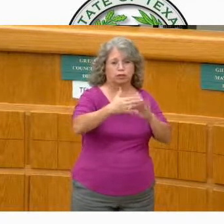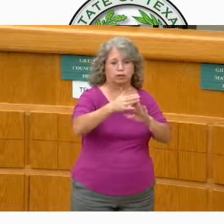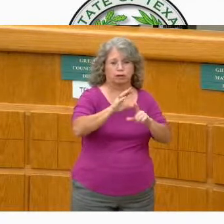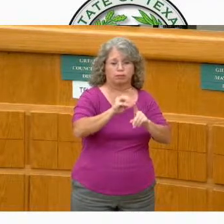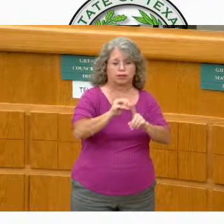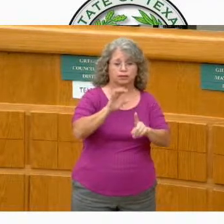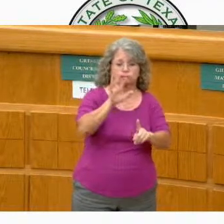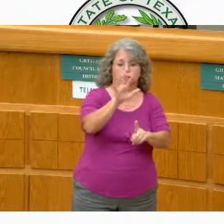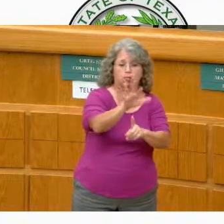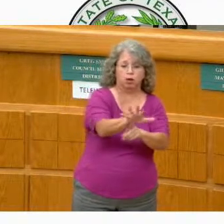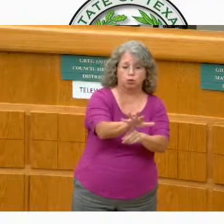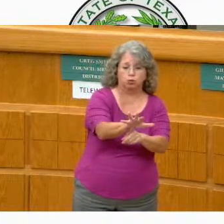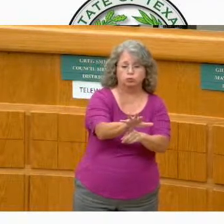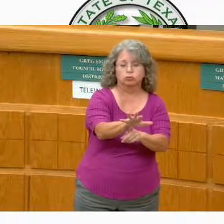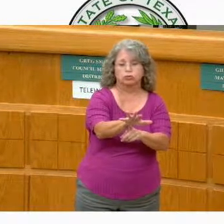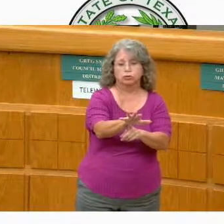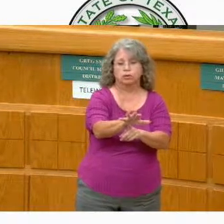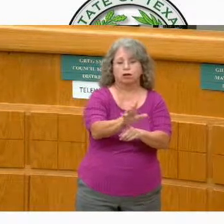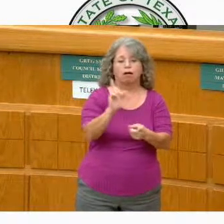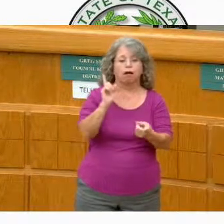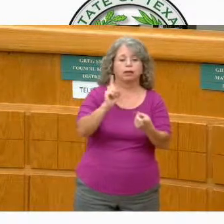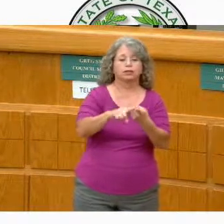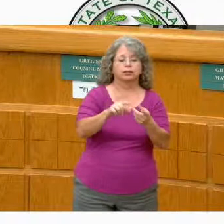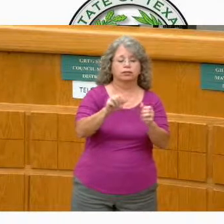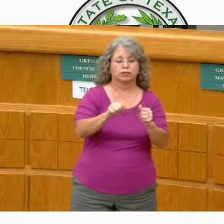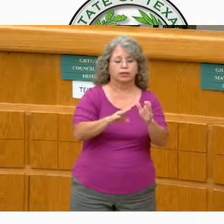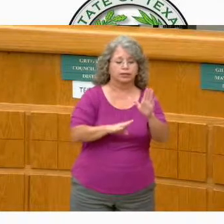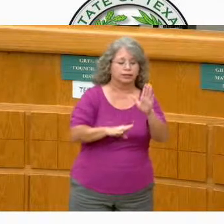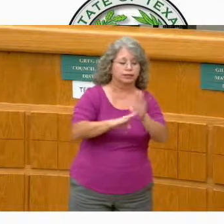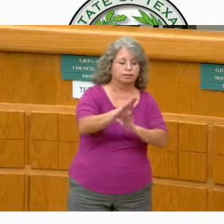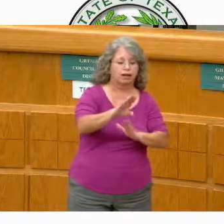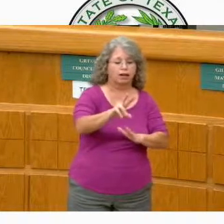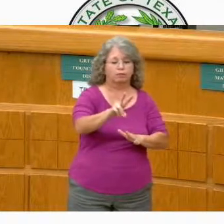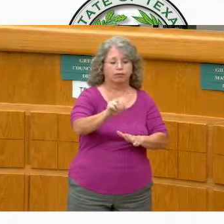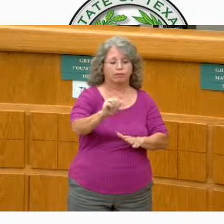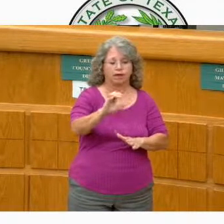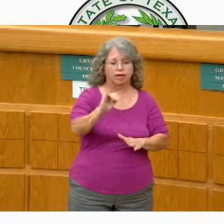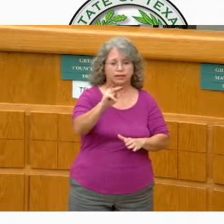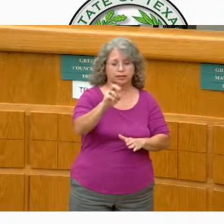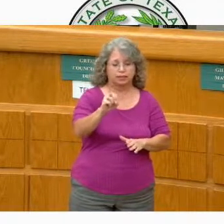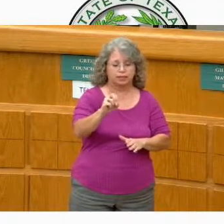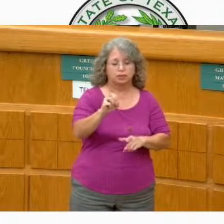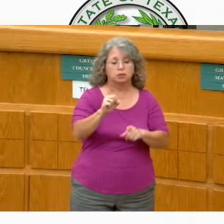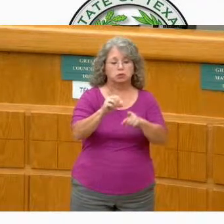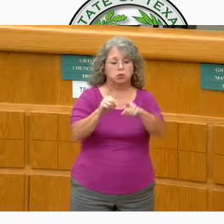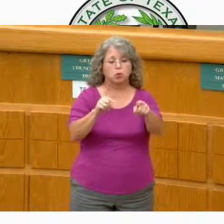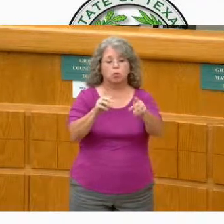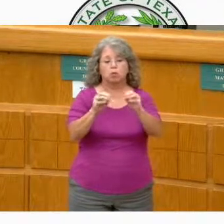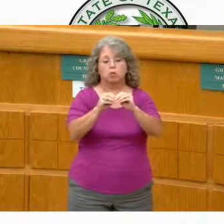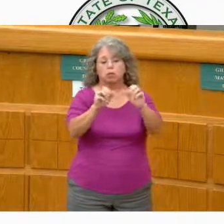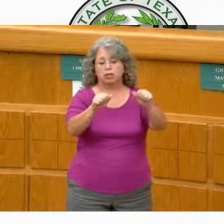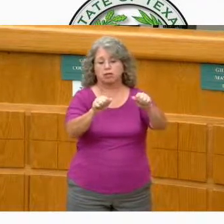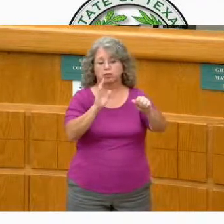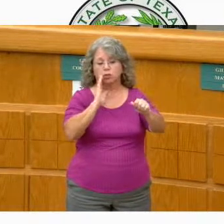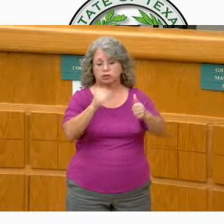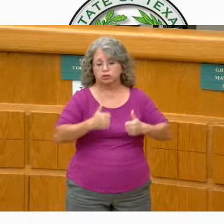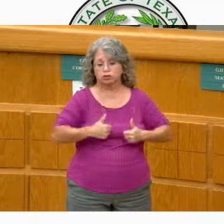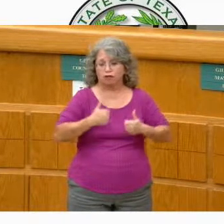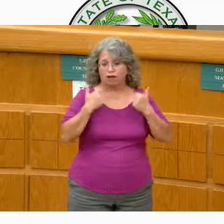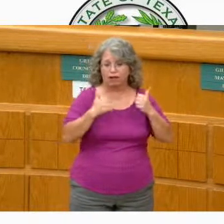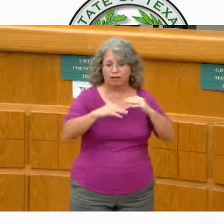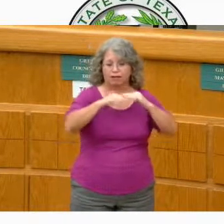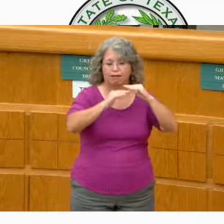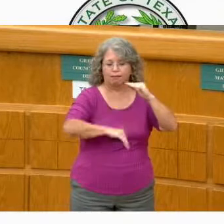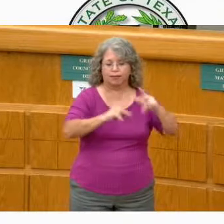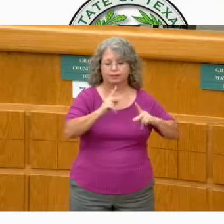possible until a vaccine or better medical treatment can be developed, so that you're more likely to survive and